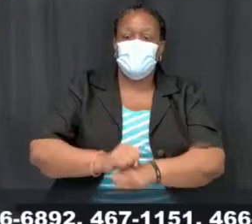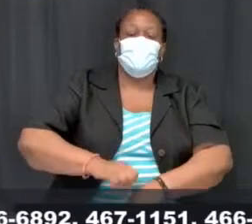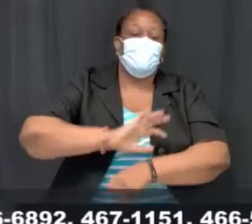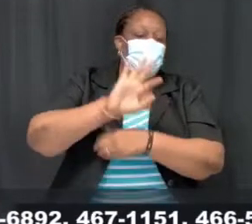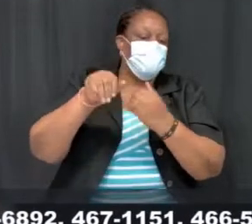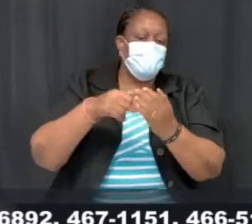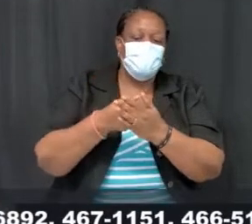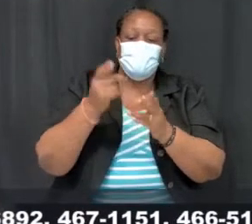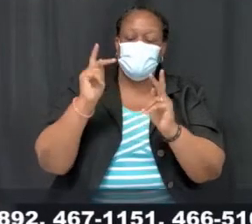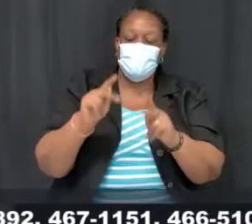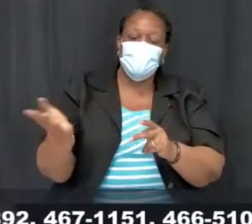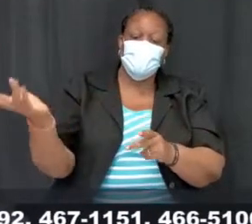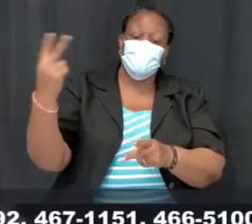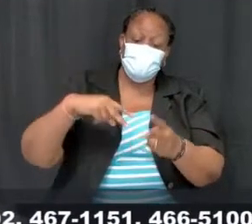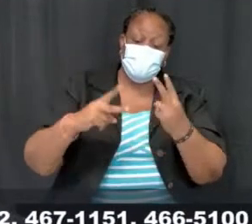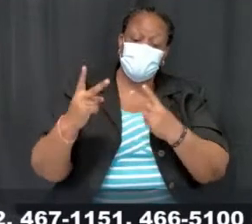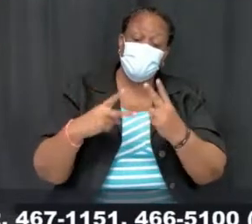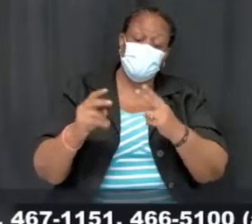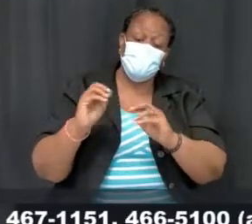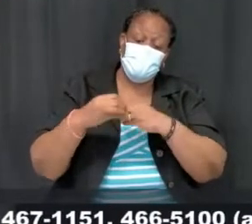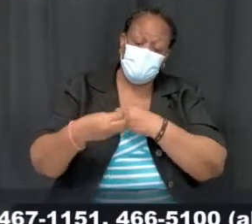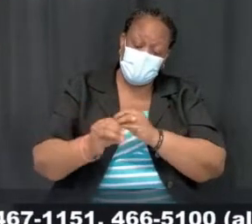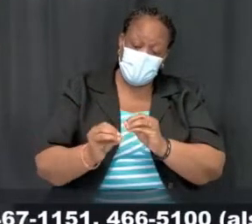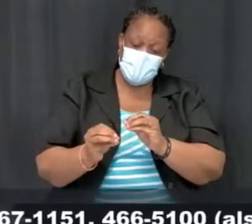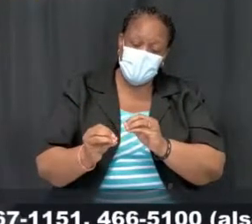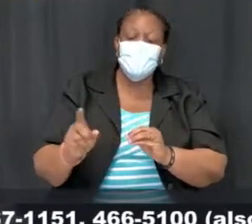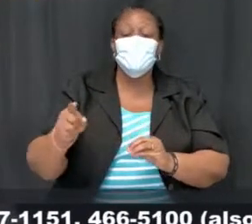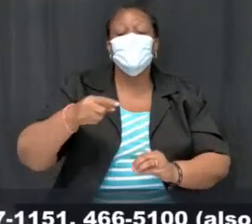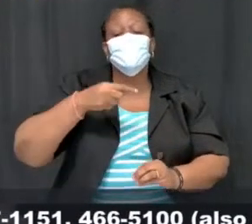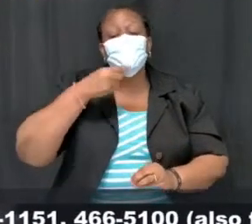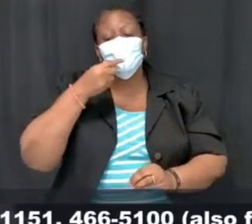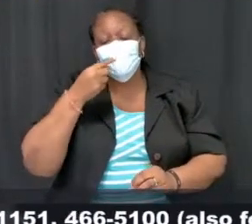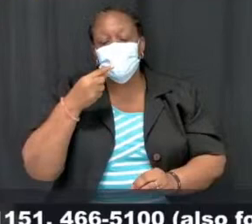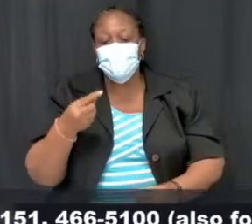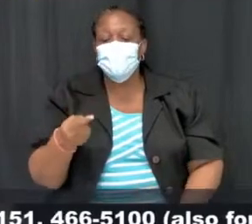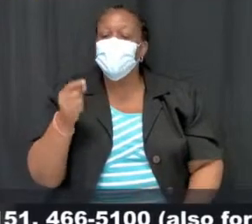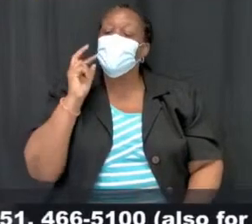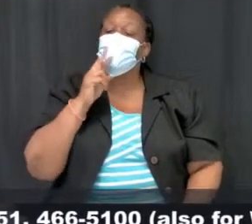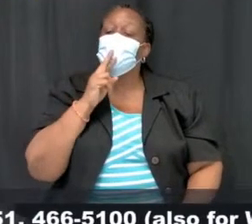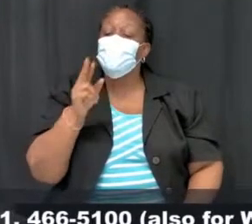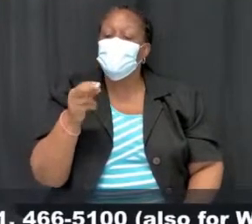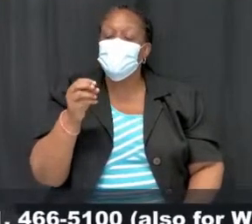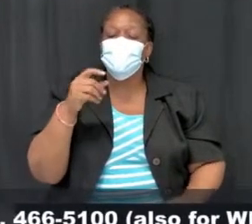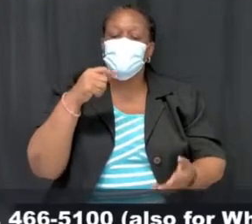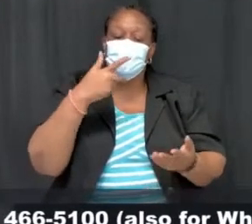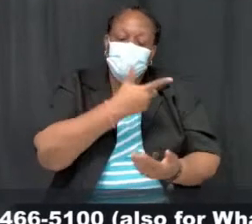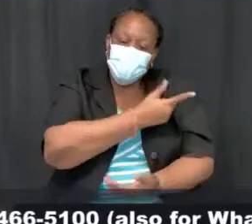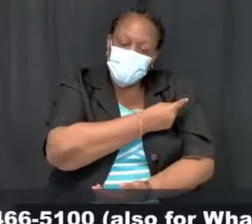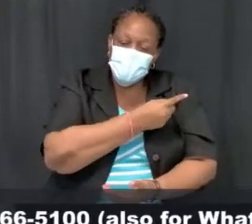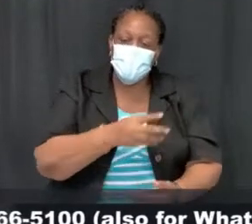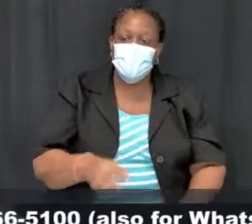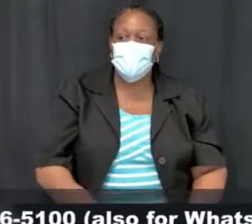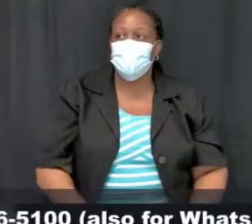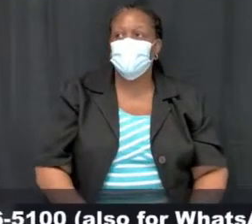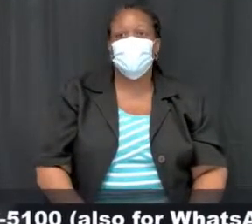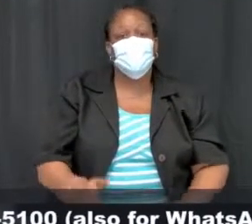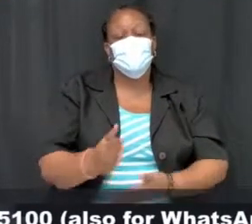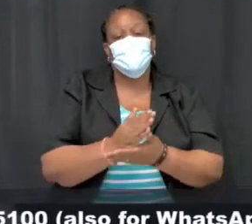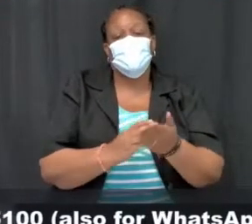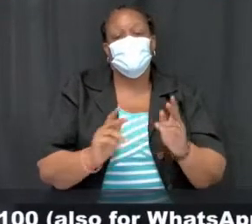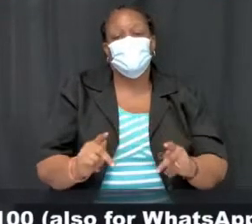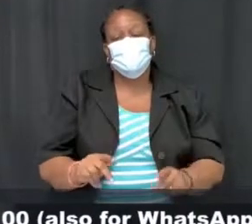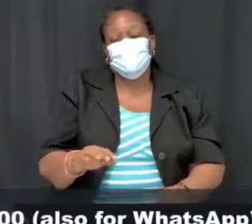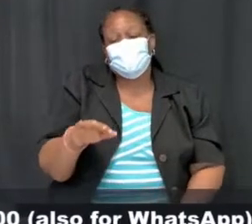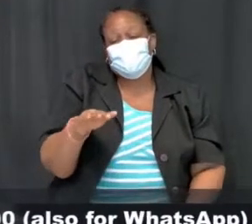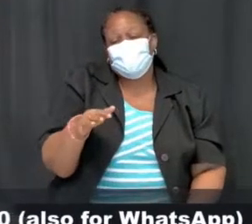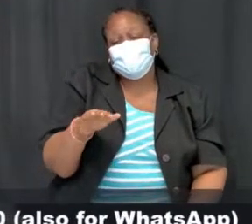being vaccinated. And the majority of persons who are not vaccinated, some of them are just simply undecided. A